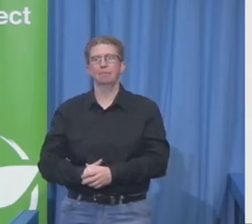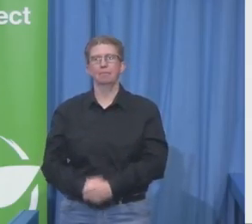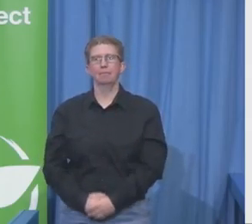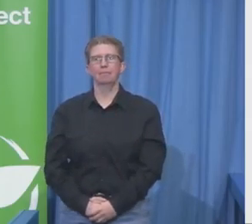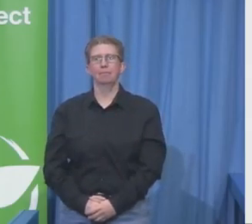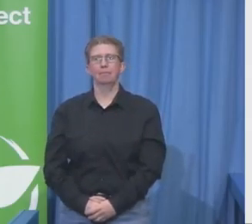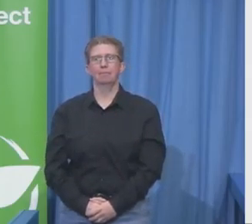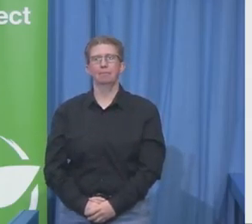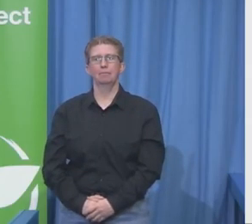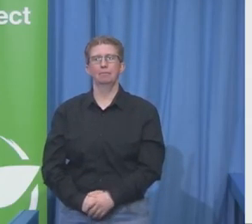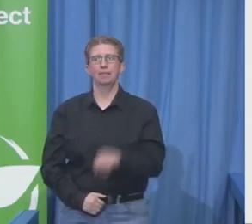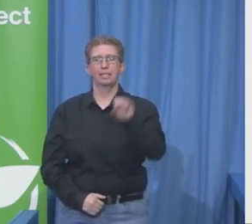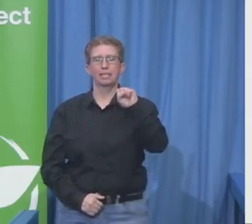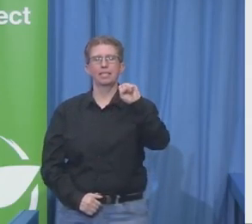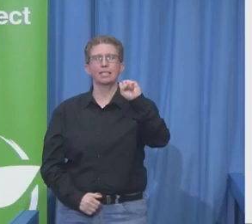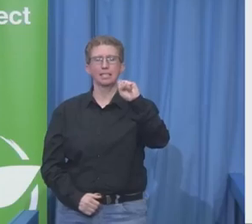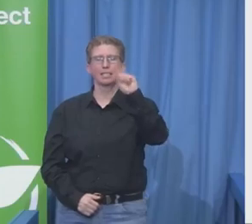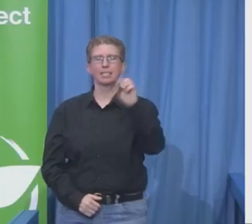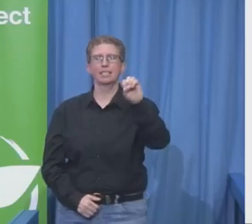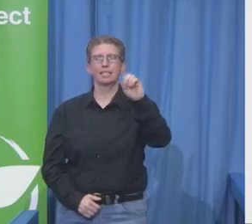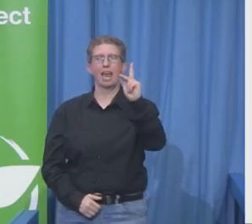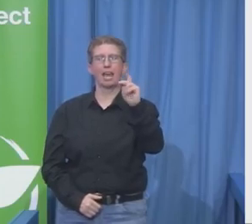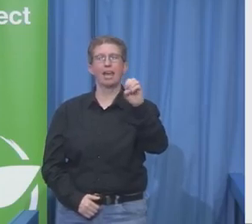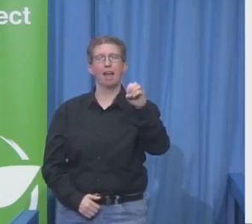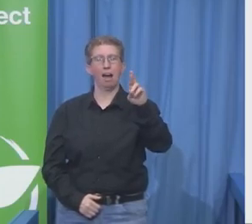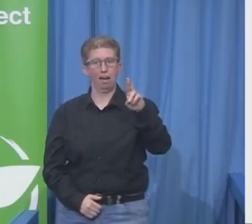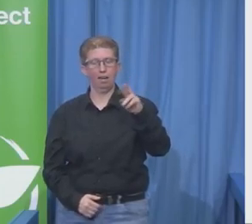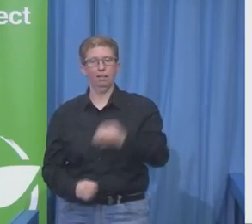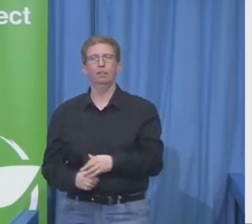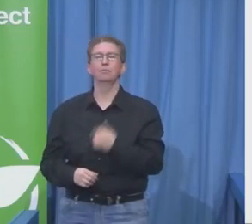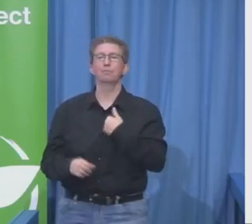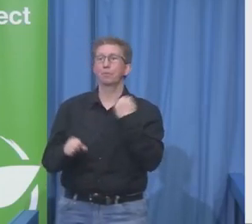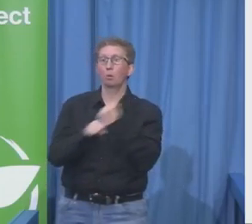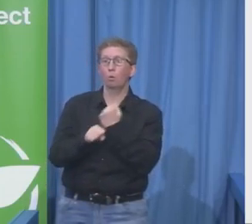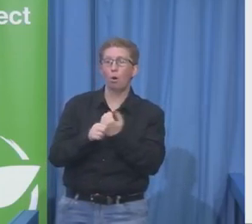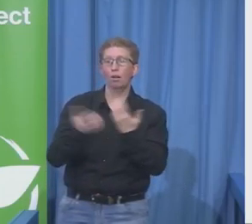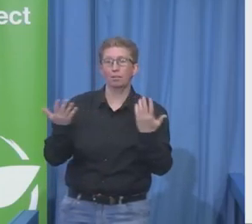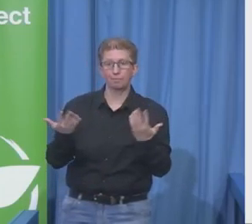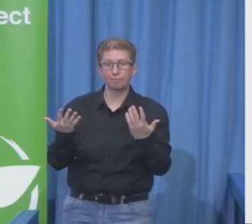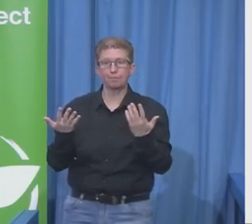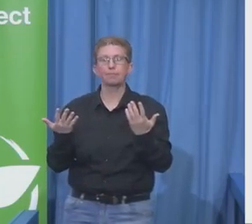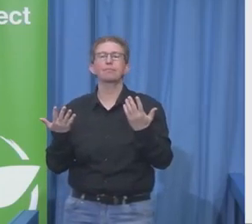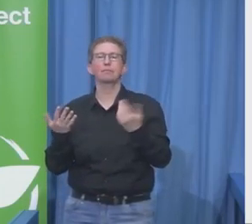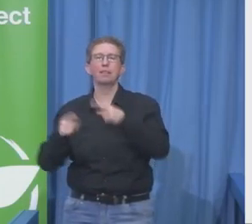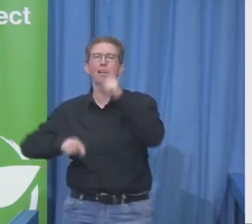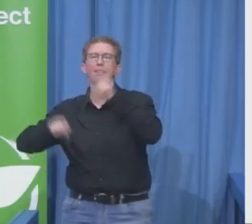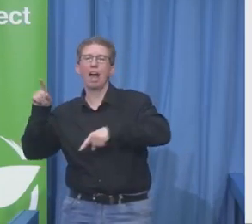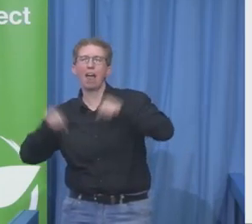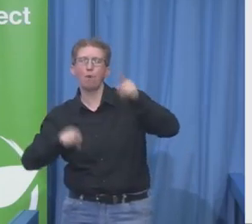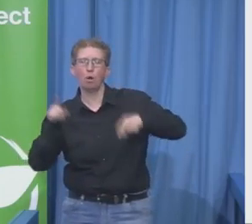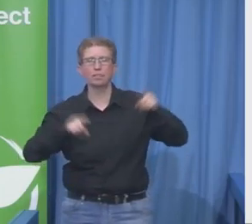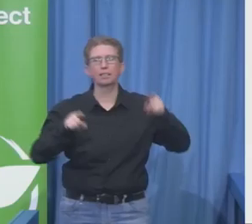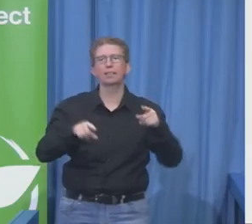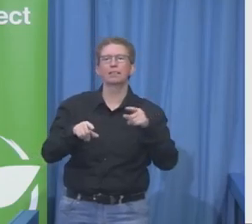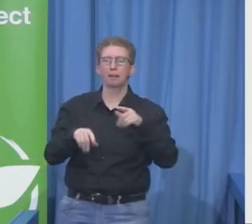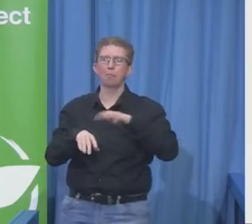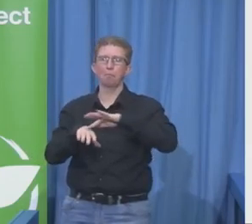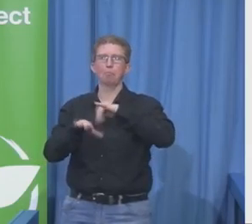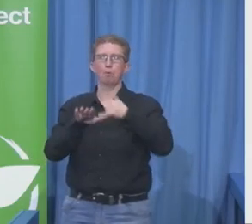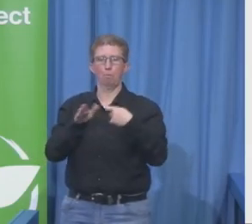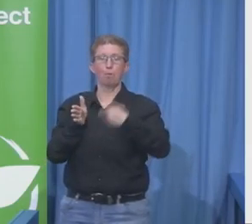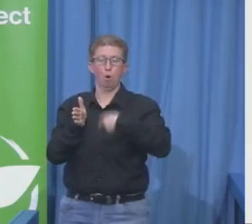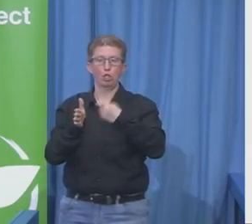in Hungary. I'm diversity focal and also diversity project lead in that entity. First